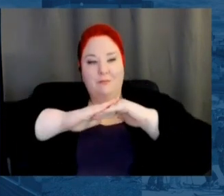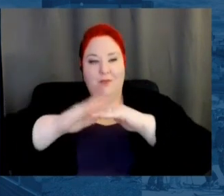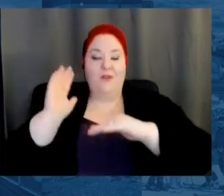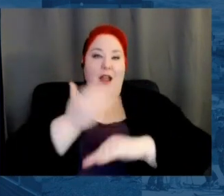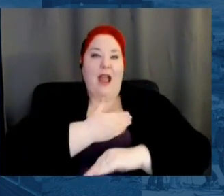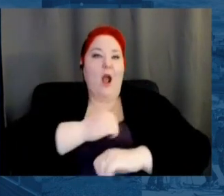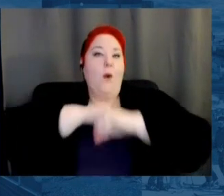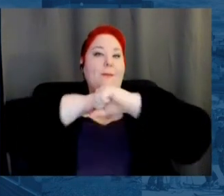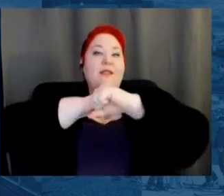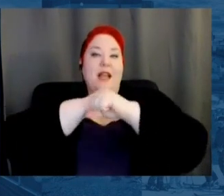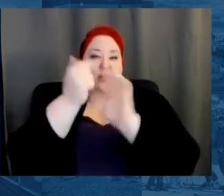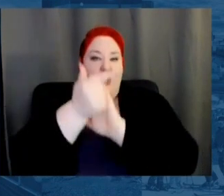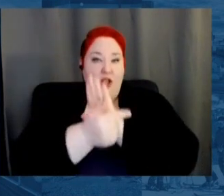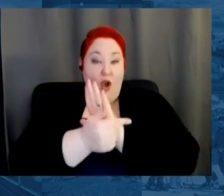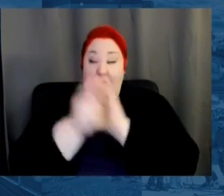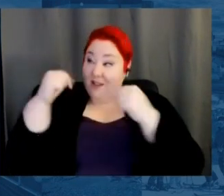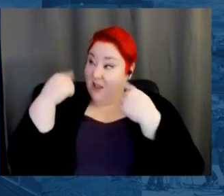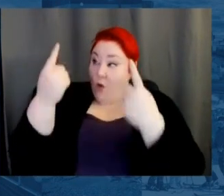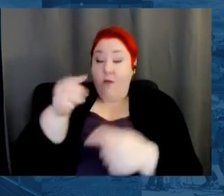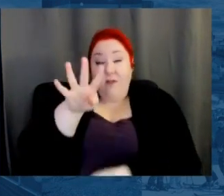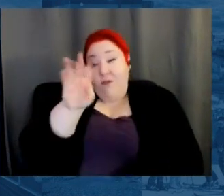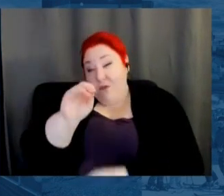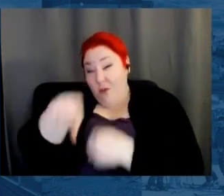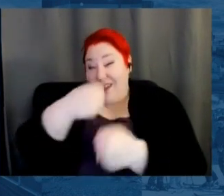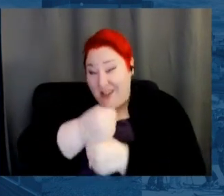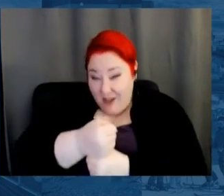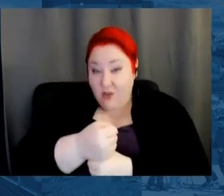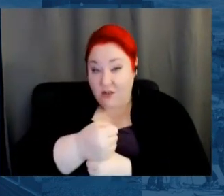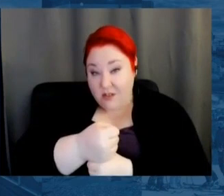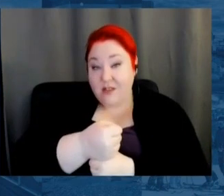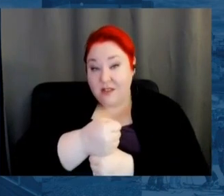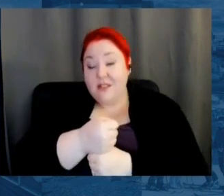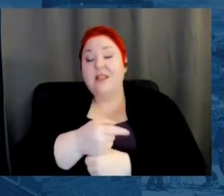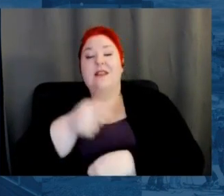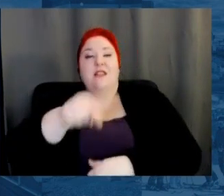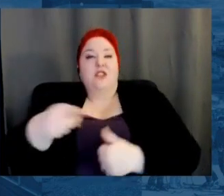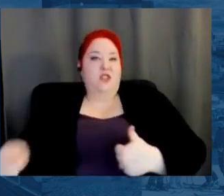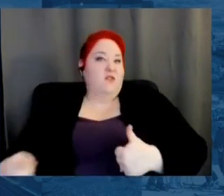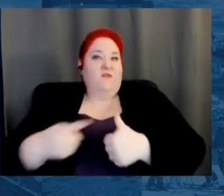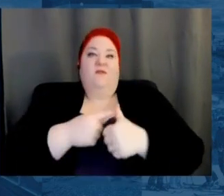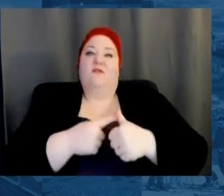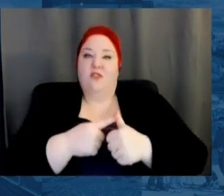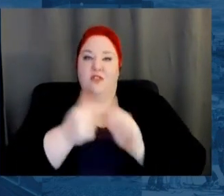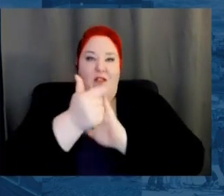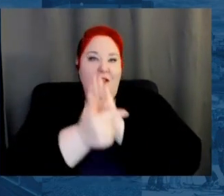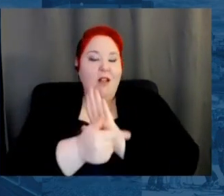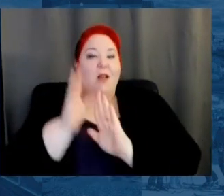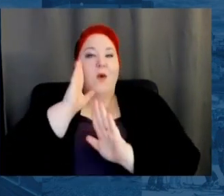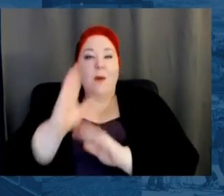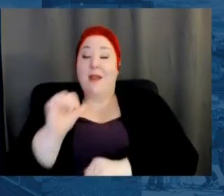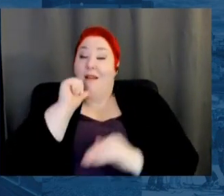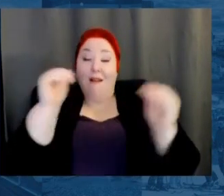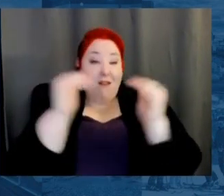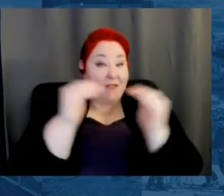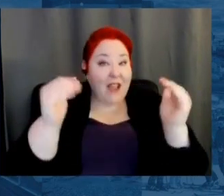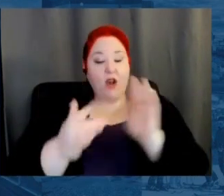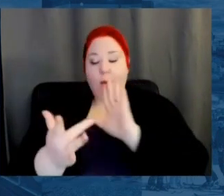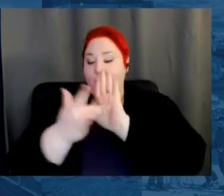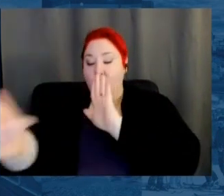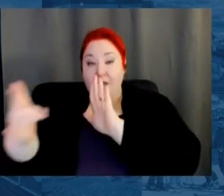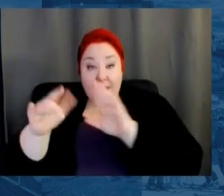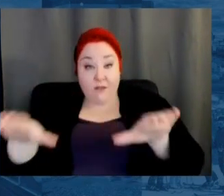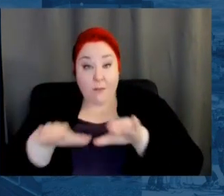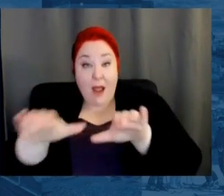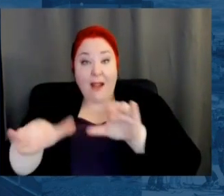more than 40 years. That would make unfair and abusive practices illegal and give the